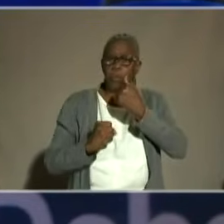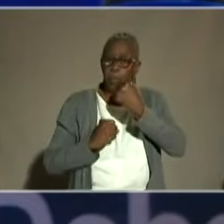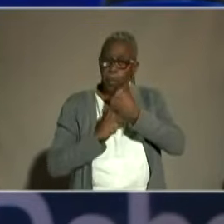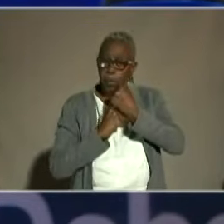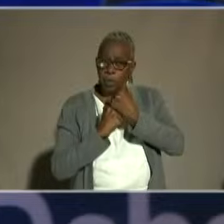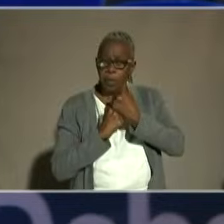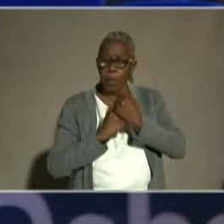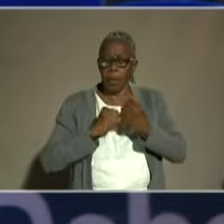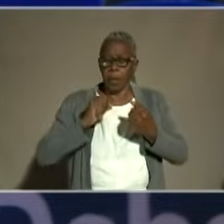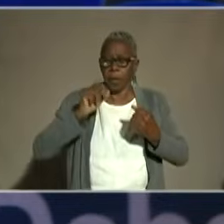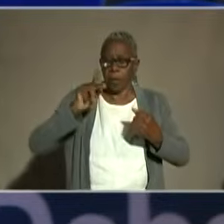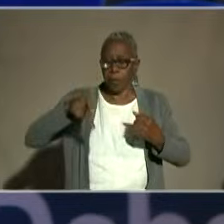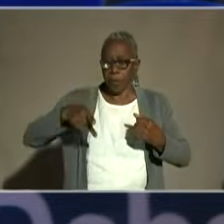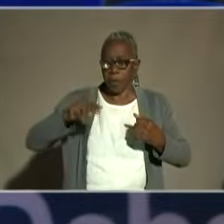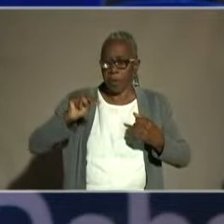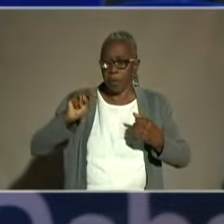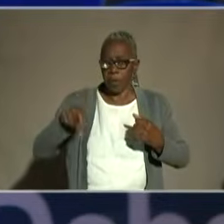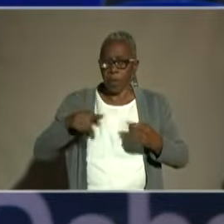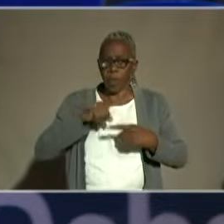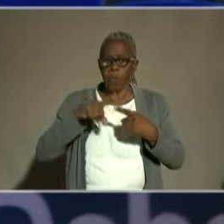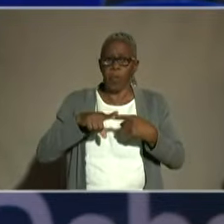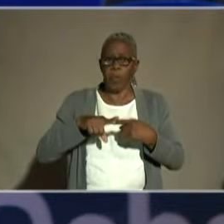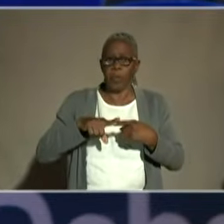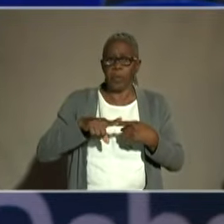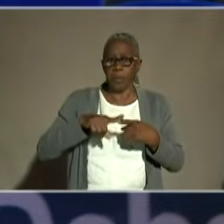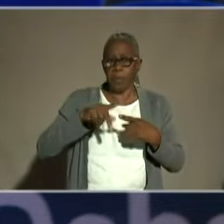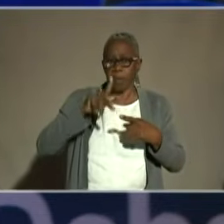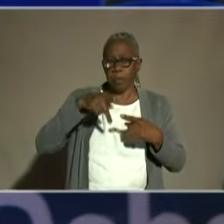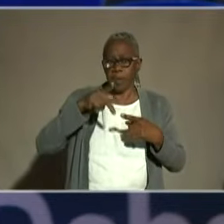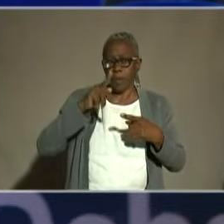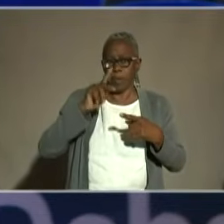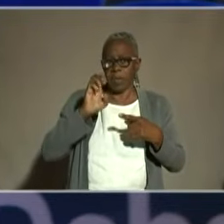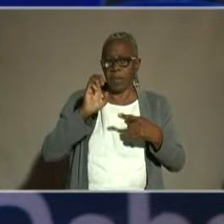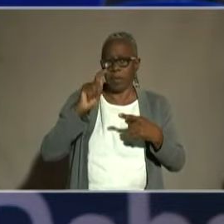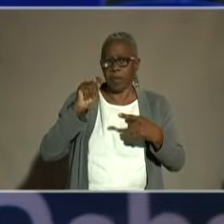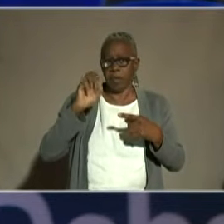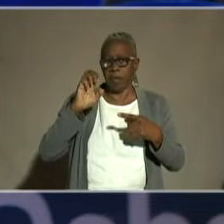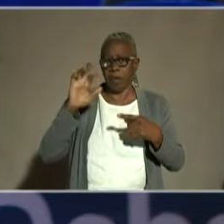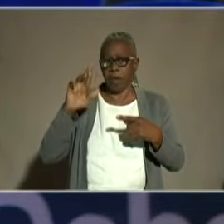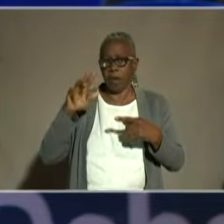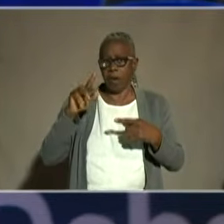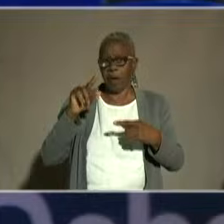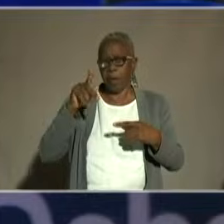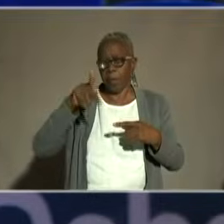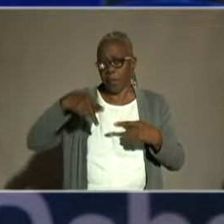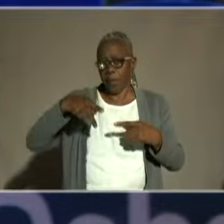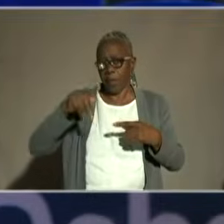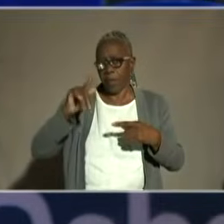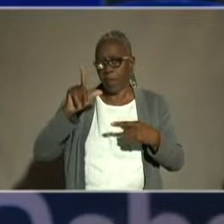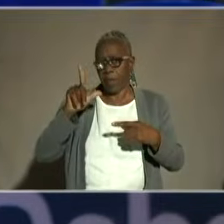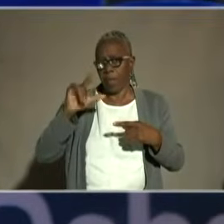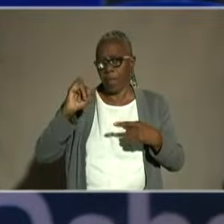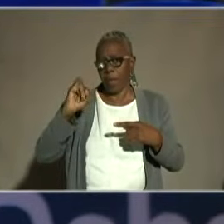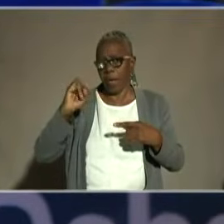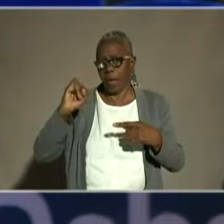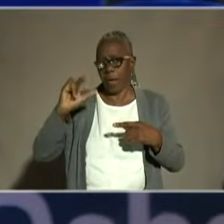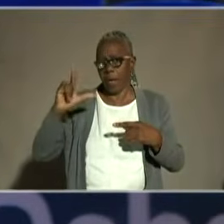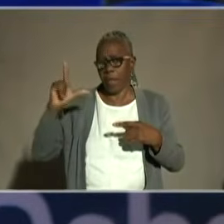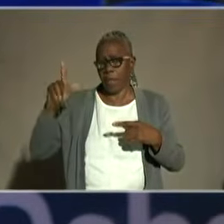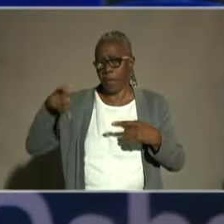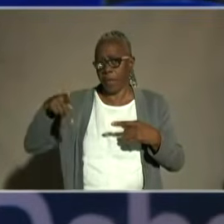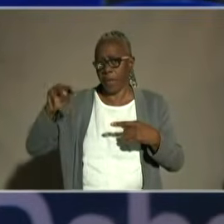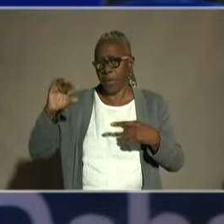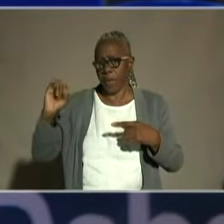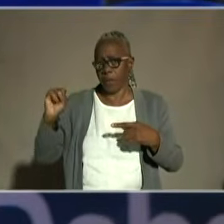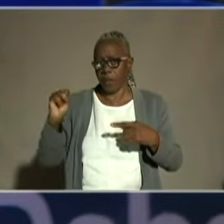the PNP when Peter Phillips was the leader of the opposition, and it reduced murders by